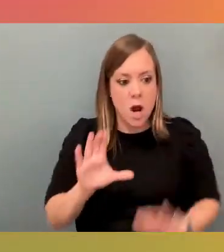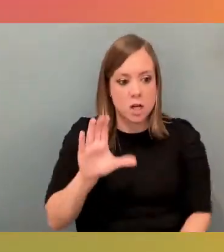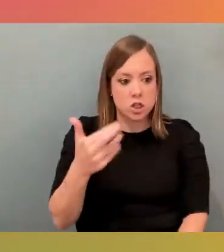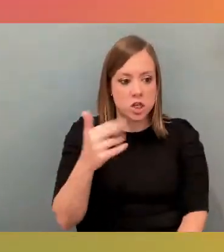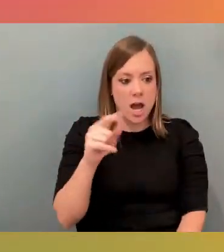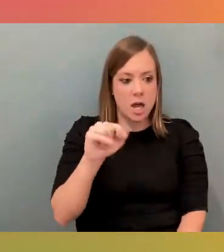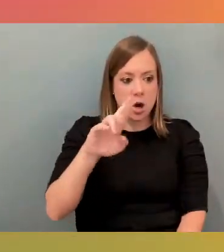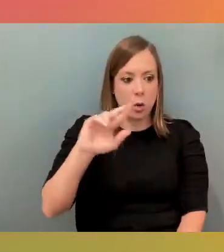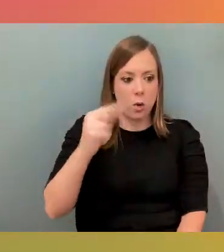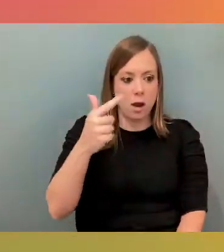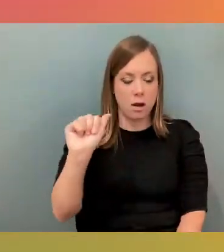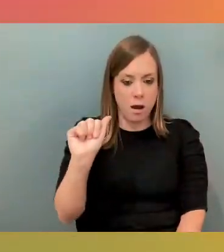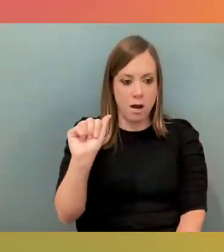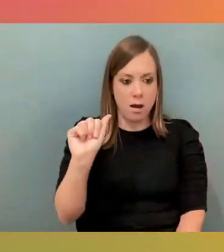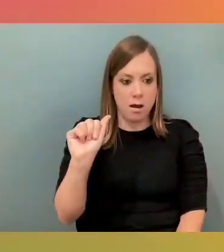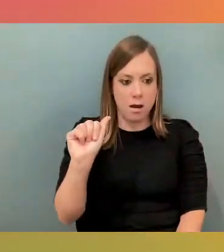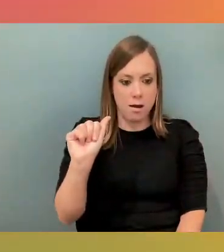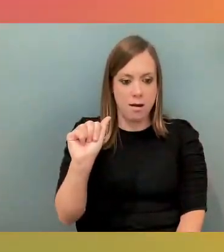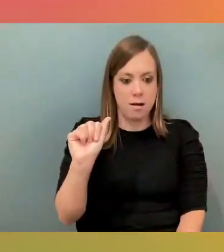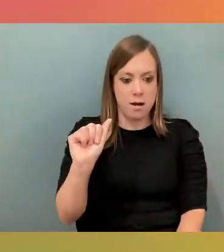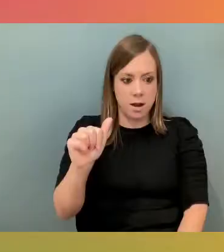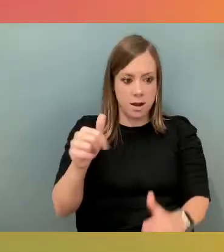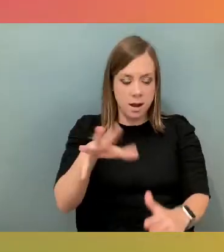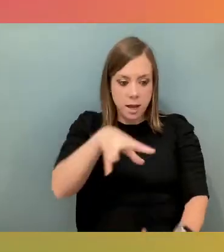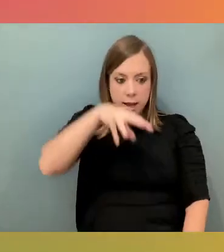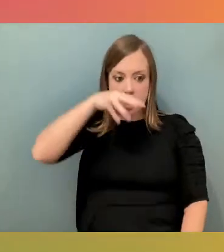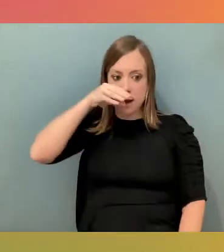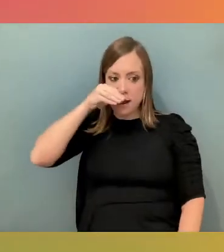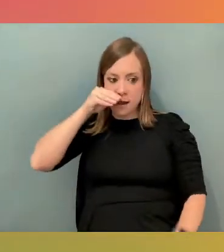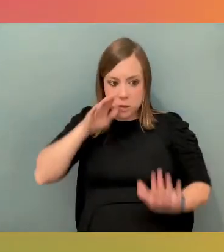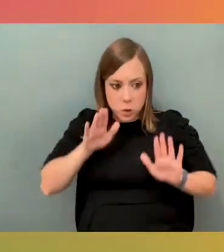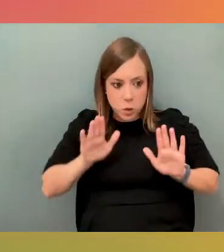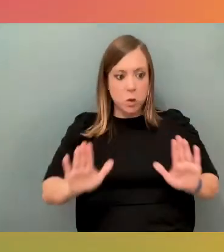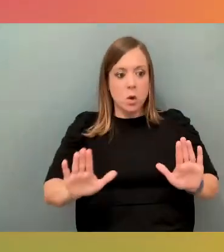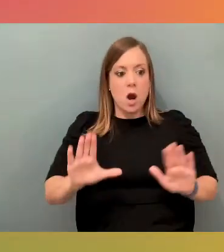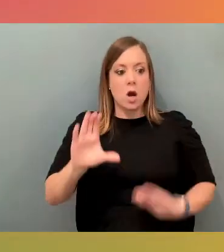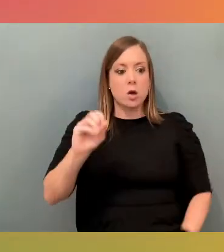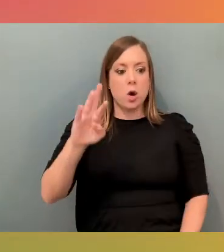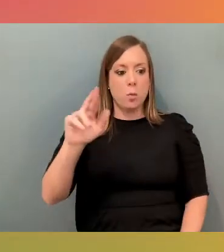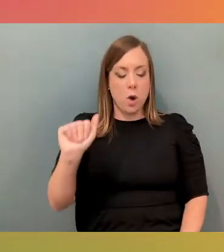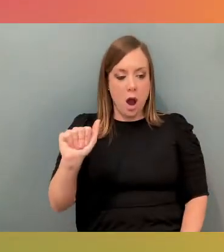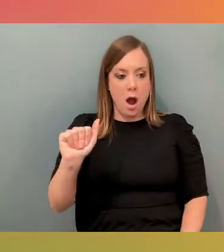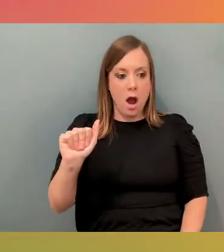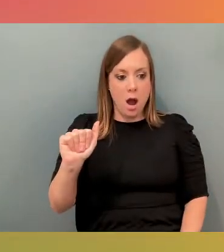maybe on the toes. Inhale to cobra or maybe upward facing dog.